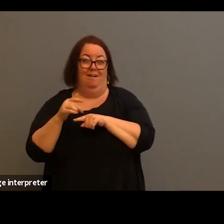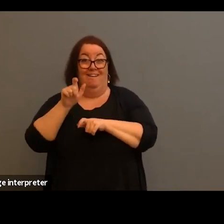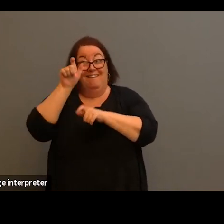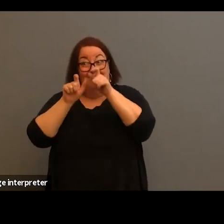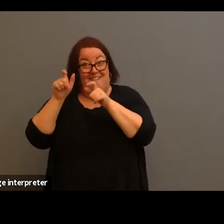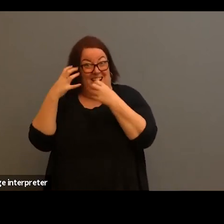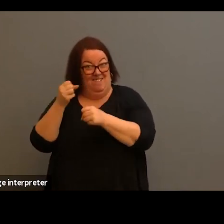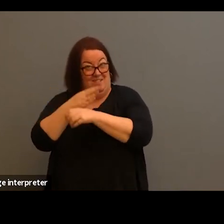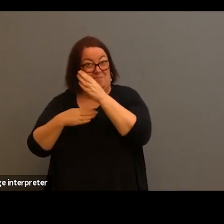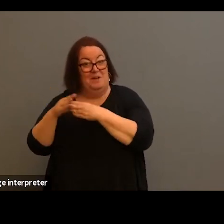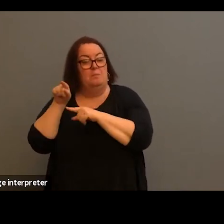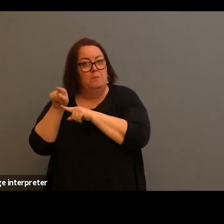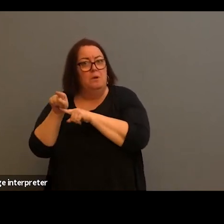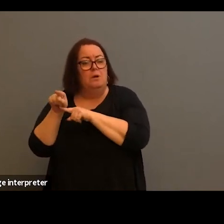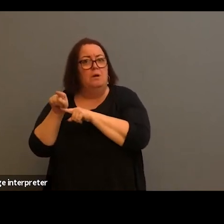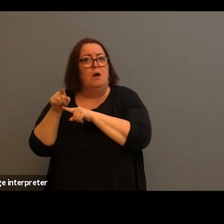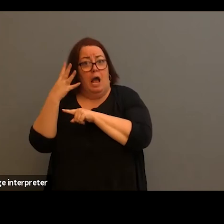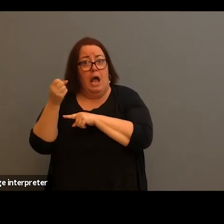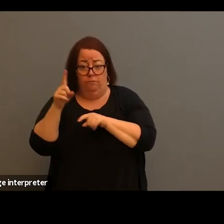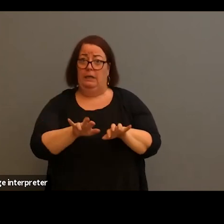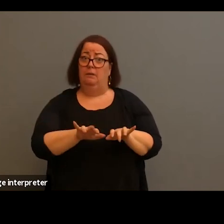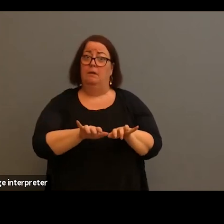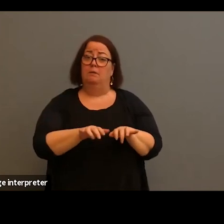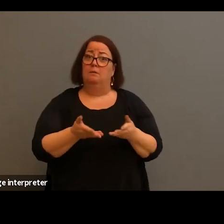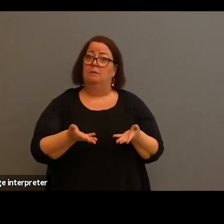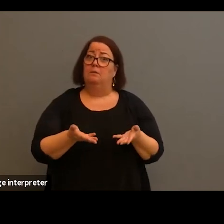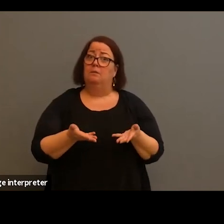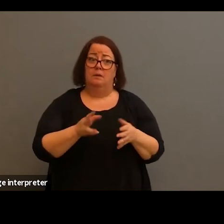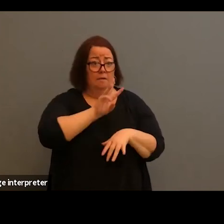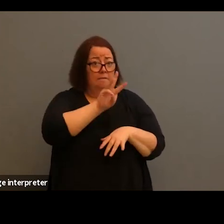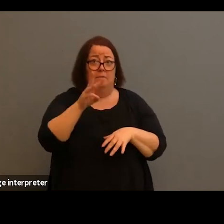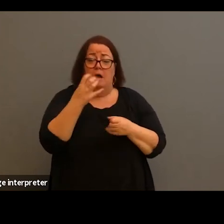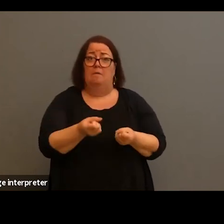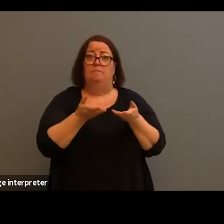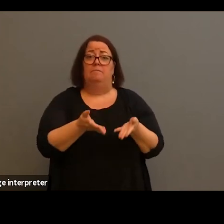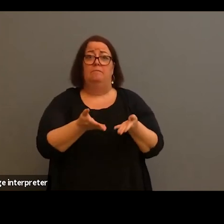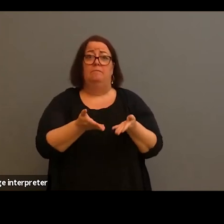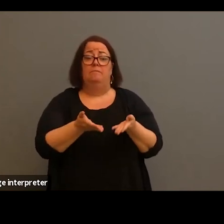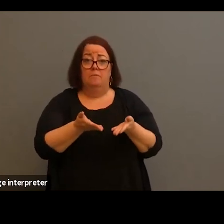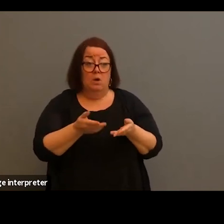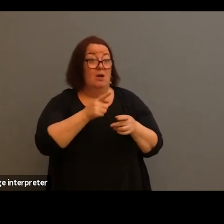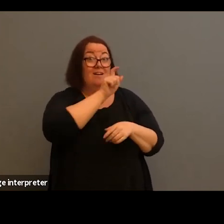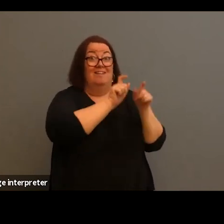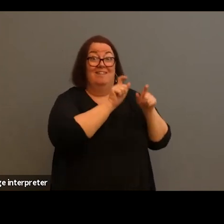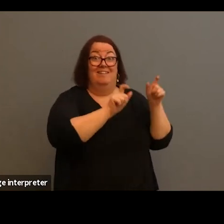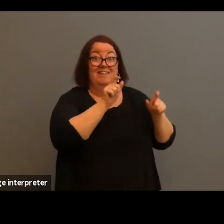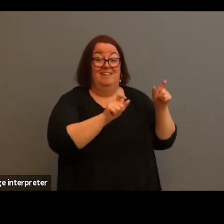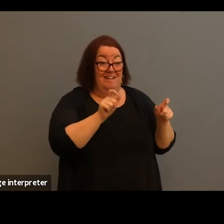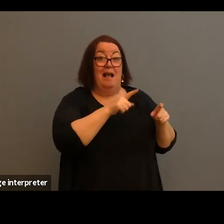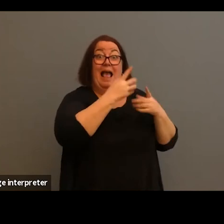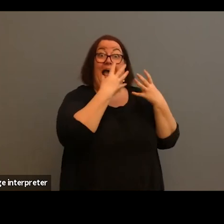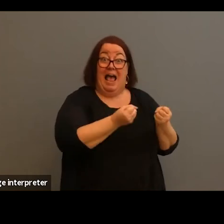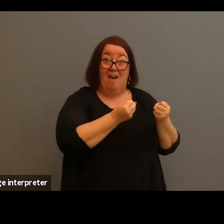almost 90% of persons without disabilities have an internet connection, and when it comes to persons with